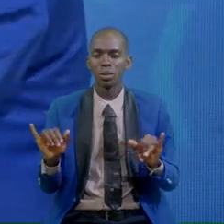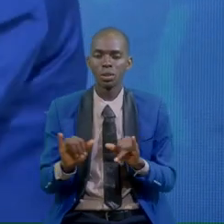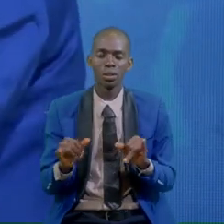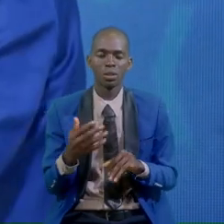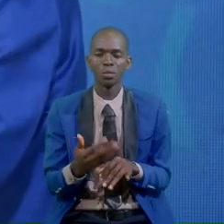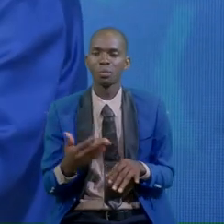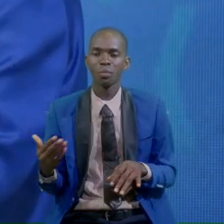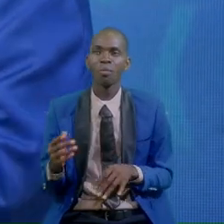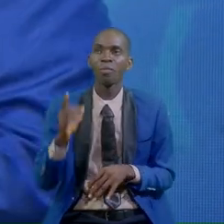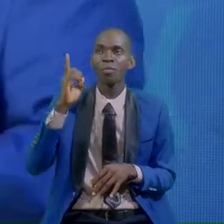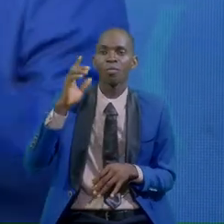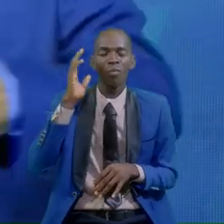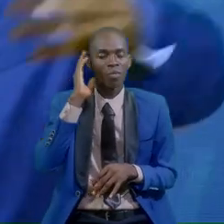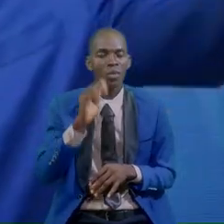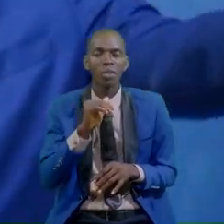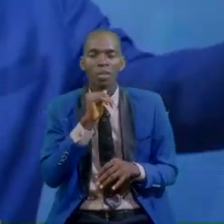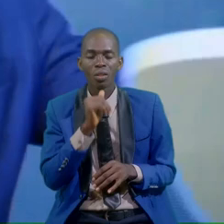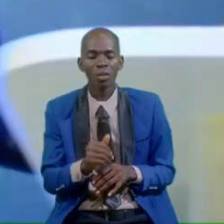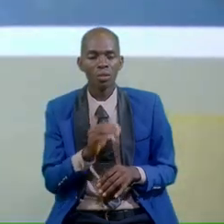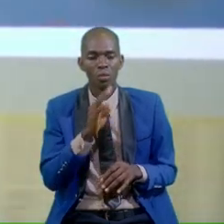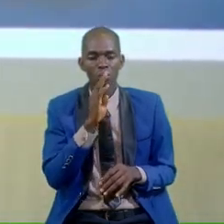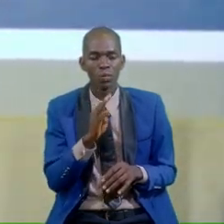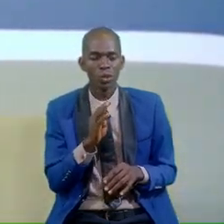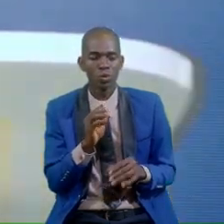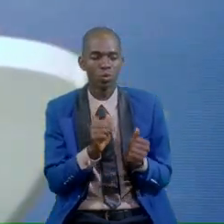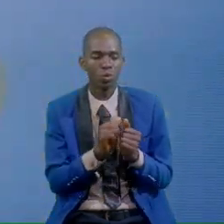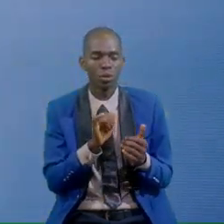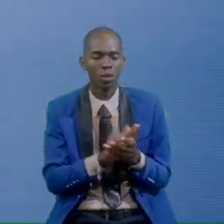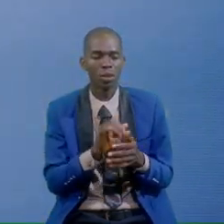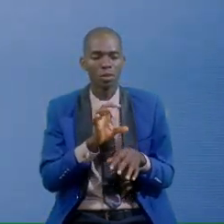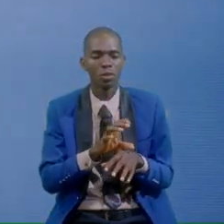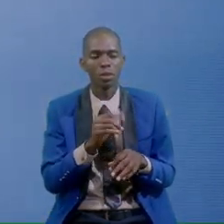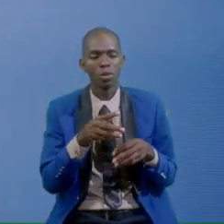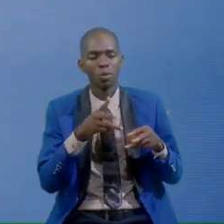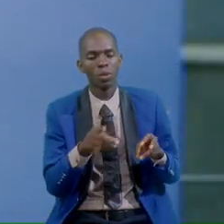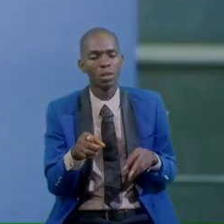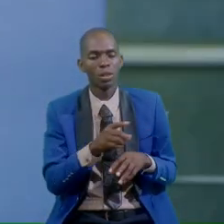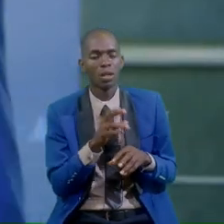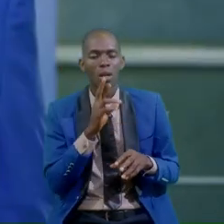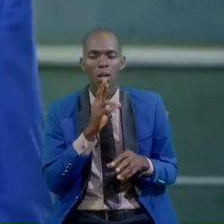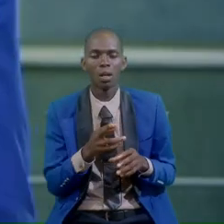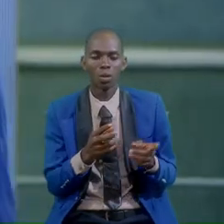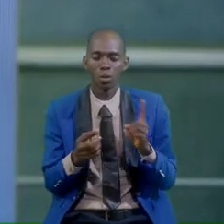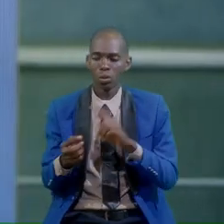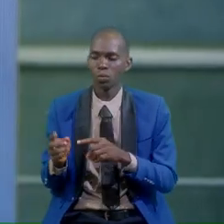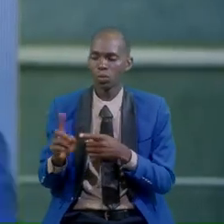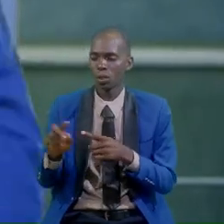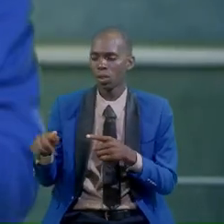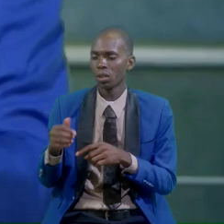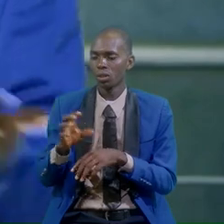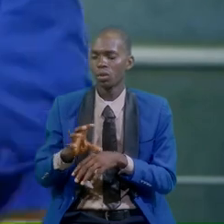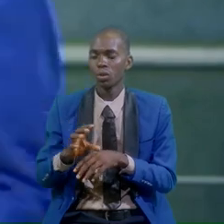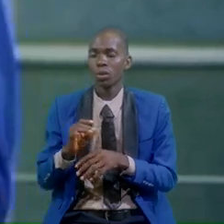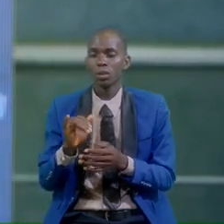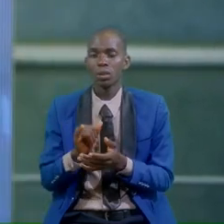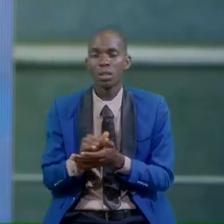the way they were and then come to this other church. The revival that the Lord is talking